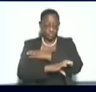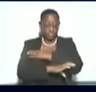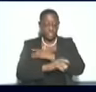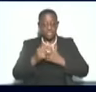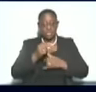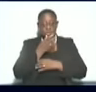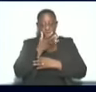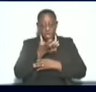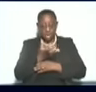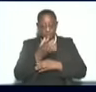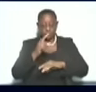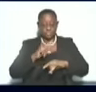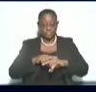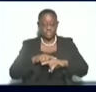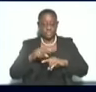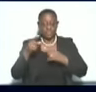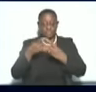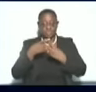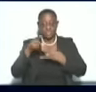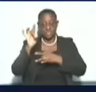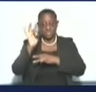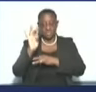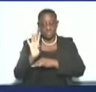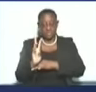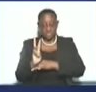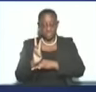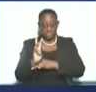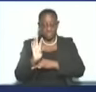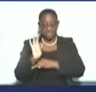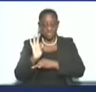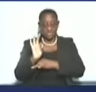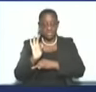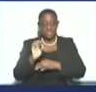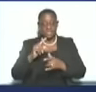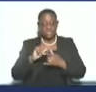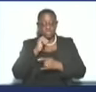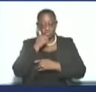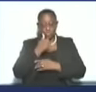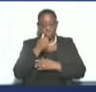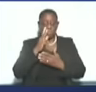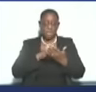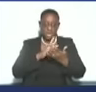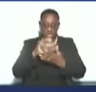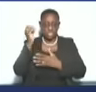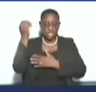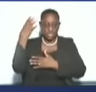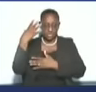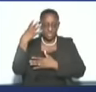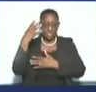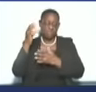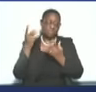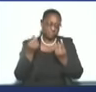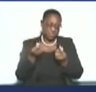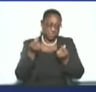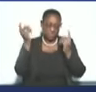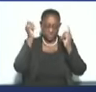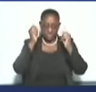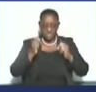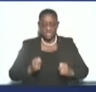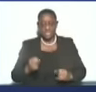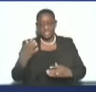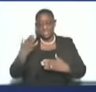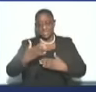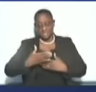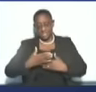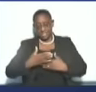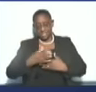warm side with your low temperature at 79 degrees, and tomorrow partial sunshine with a couple of thunderstorms, particularly near that